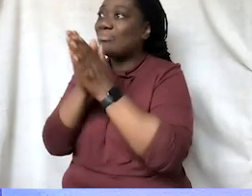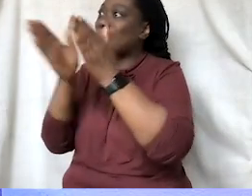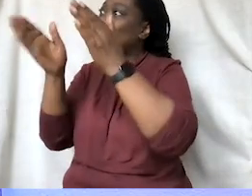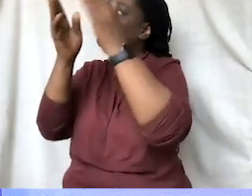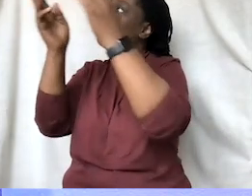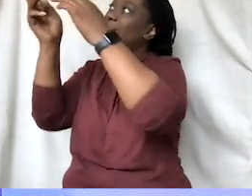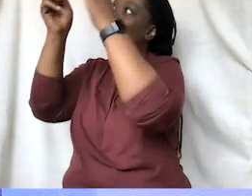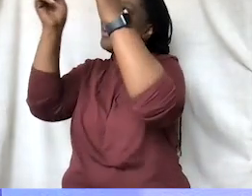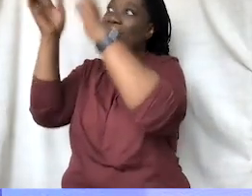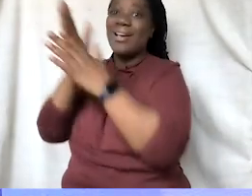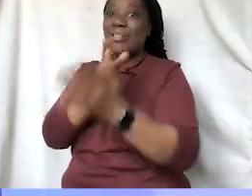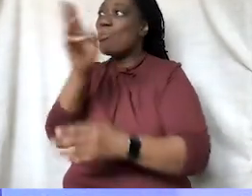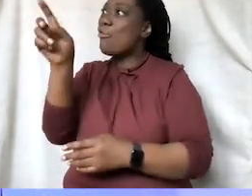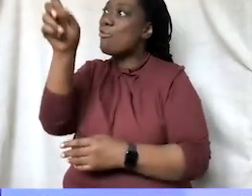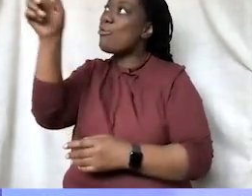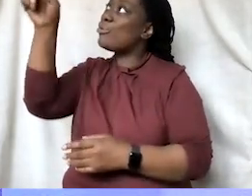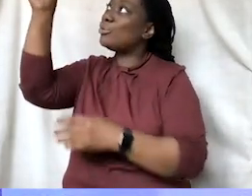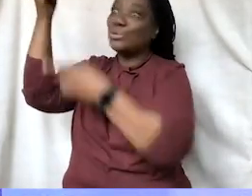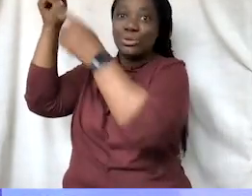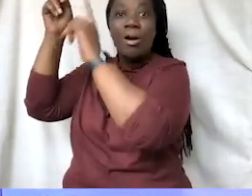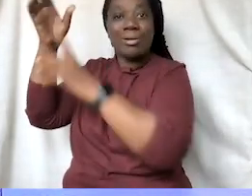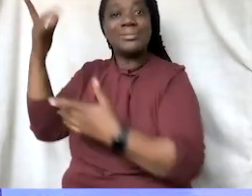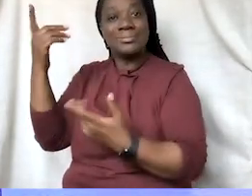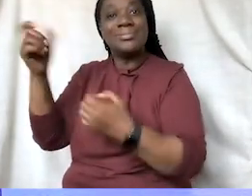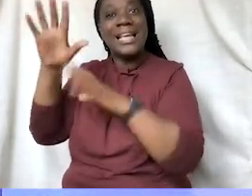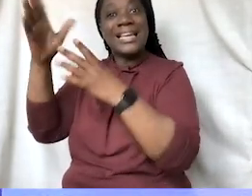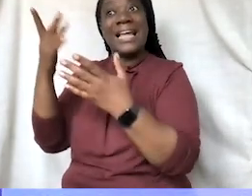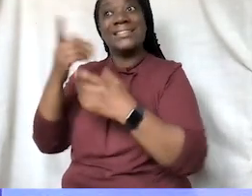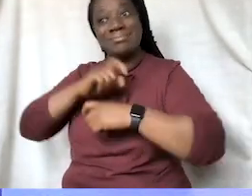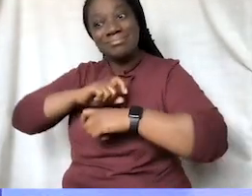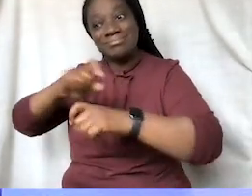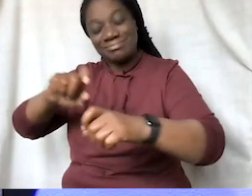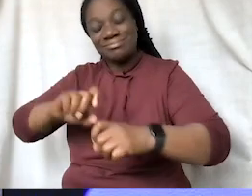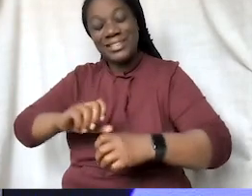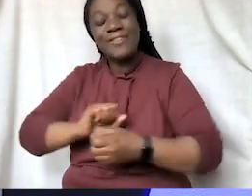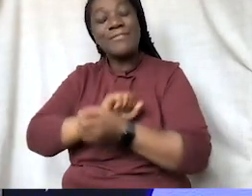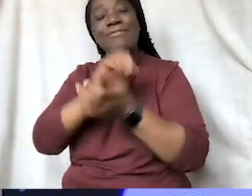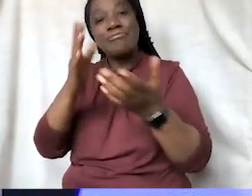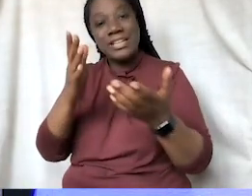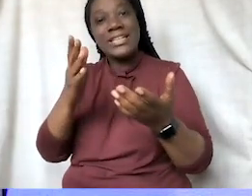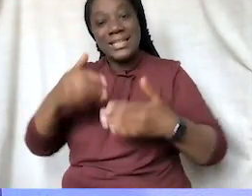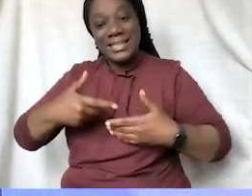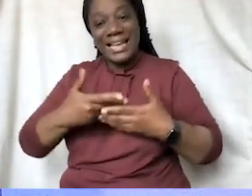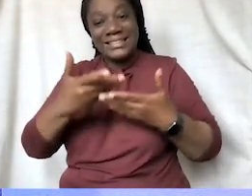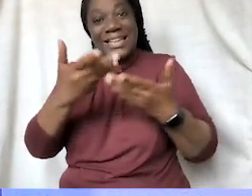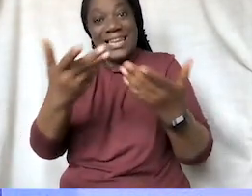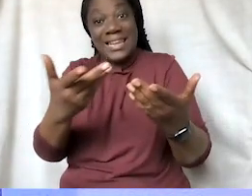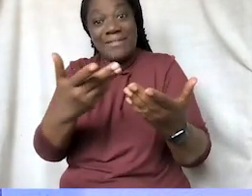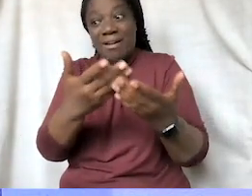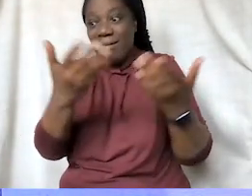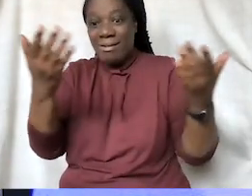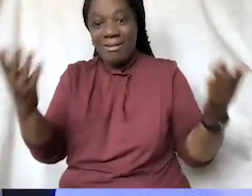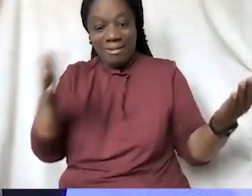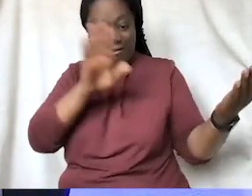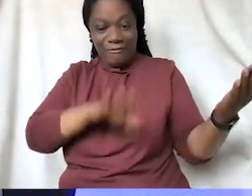Yes, God can still give deliverance through prayer. Tonight, God can deliver